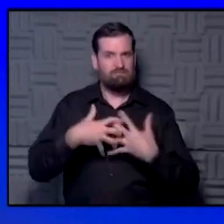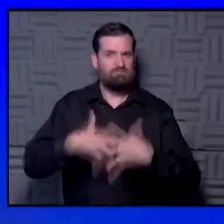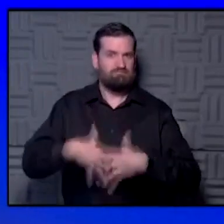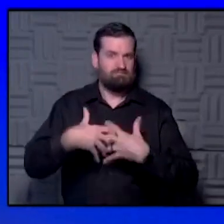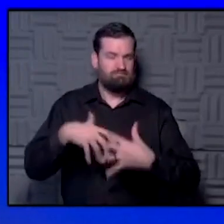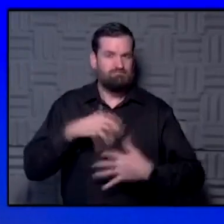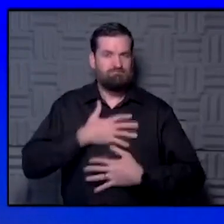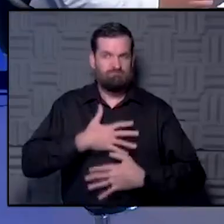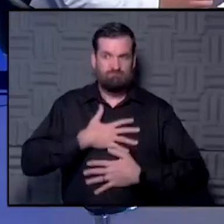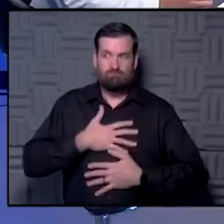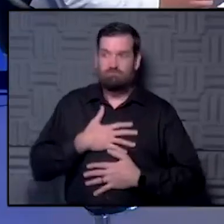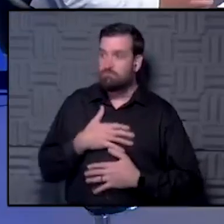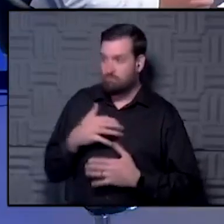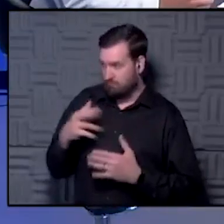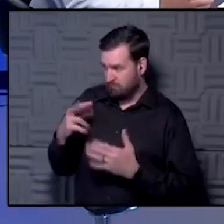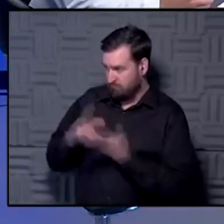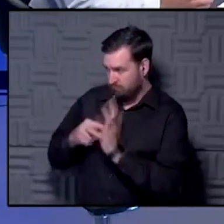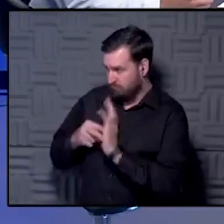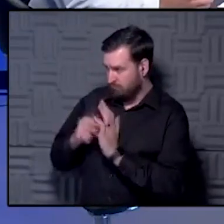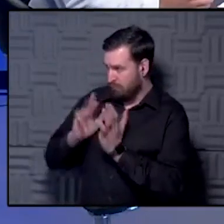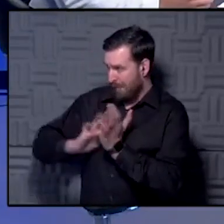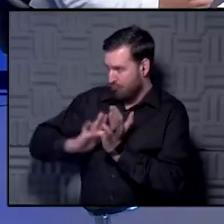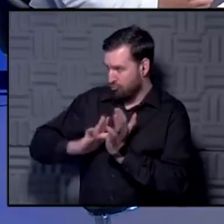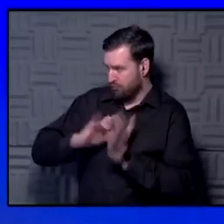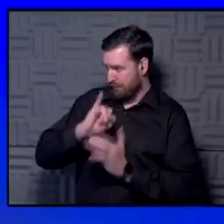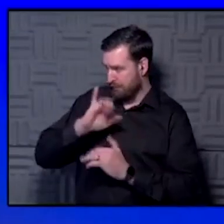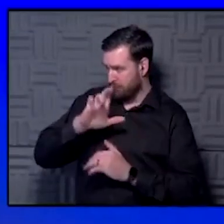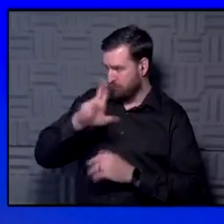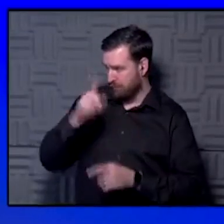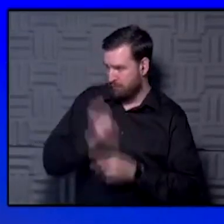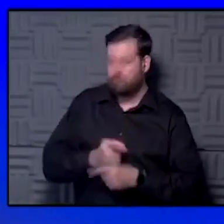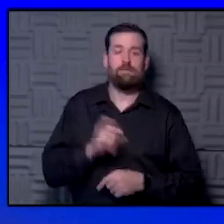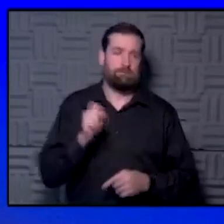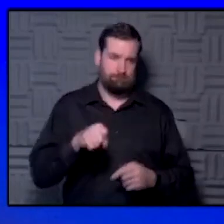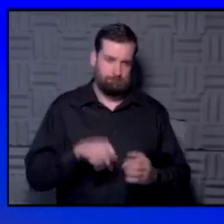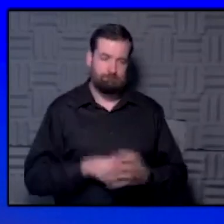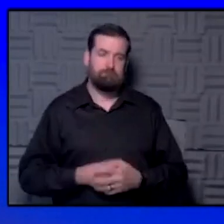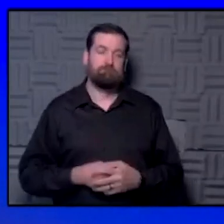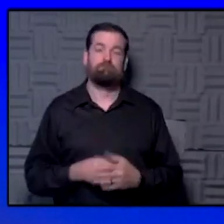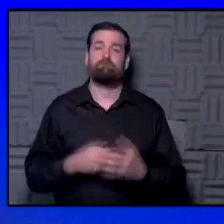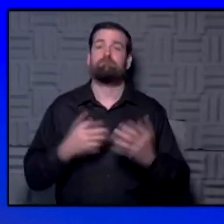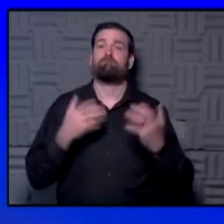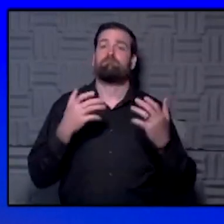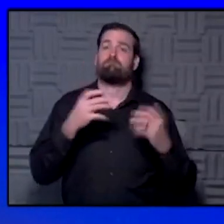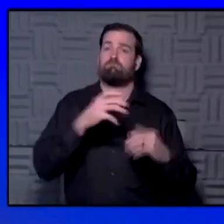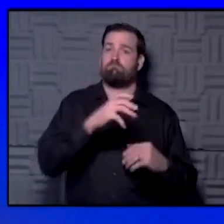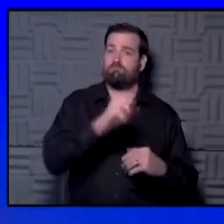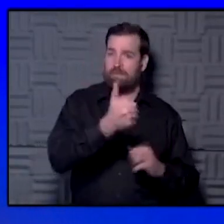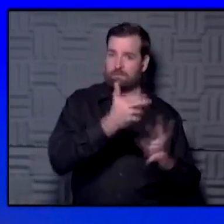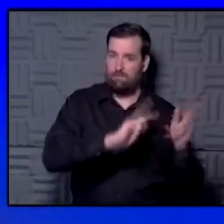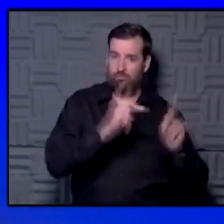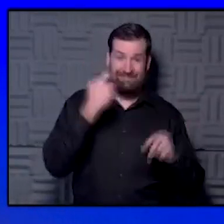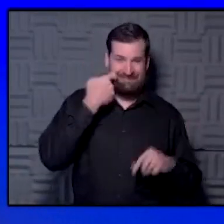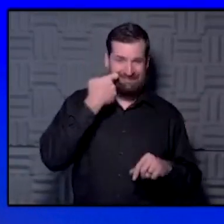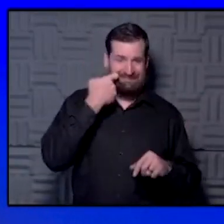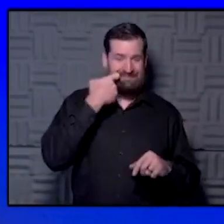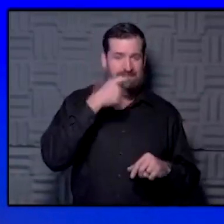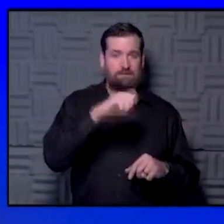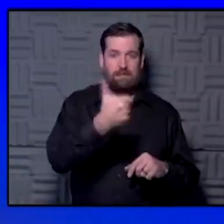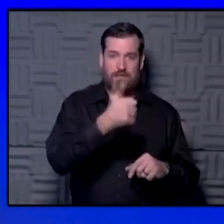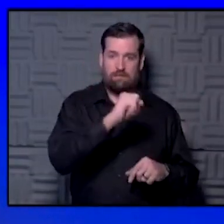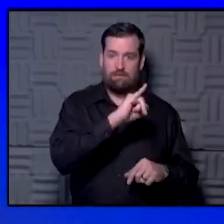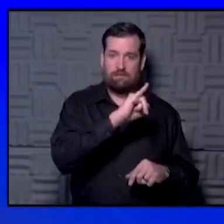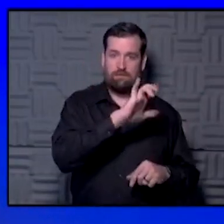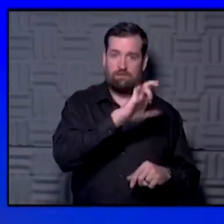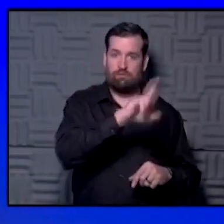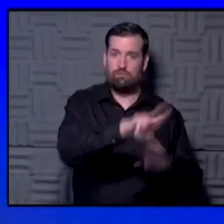concerning thing. In the medical ICU, to say. In the medical ICU, yep. We've had 10, recently we've had 10 in the ICU, but